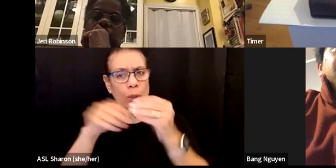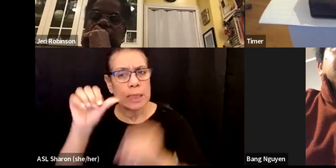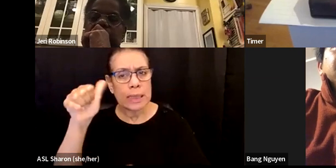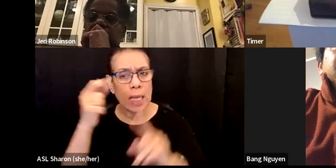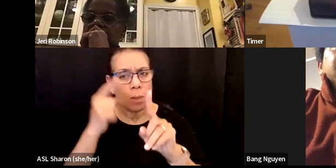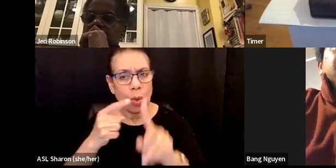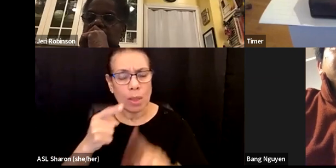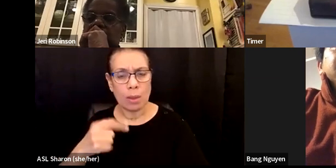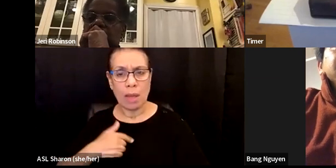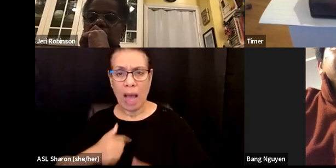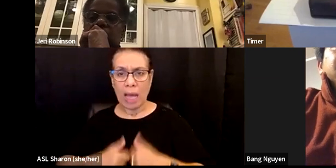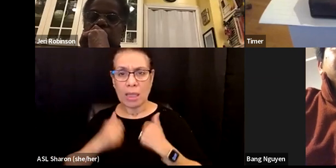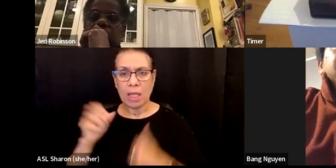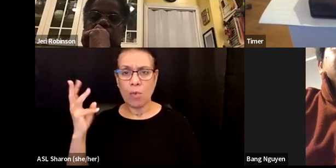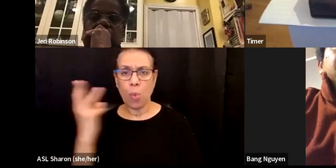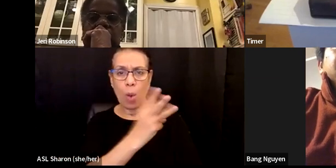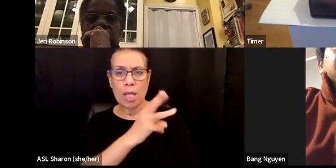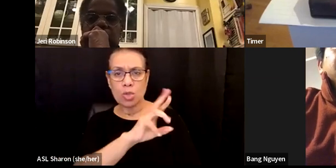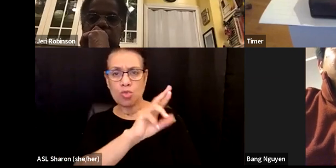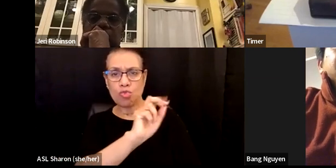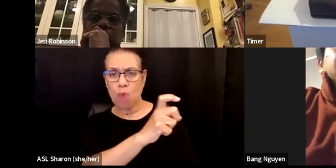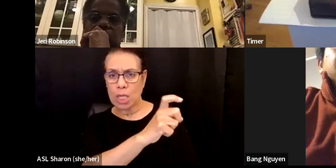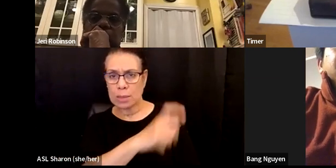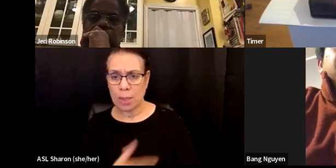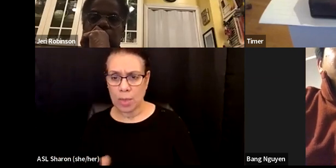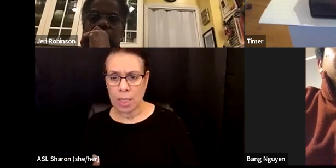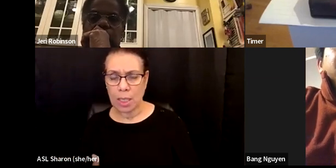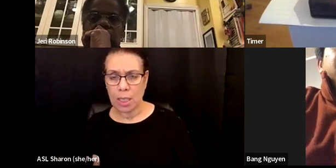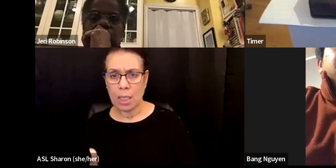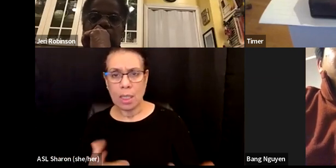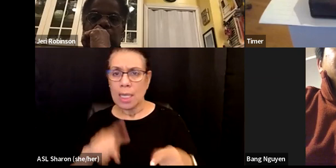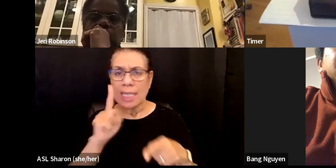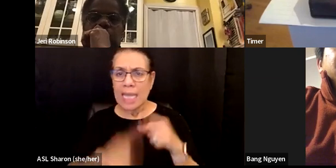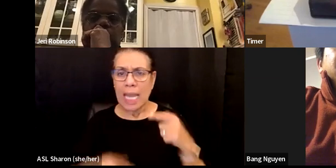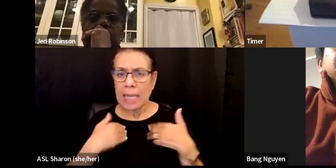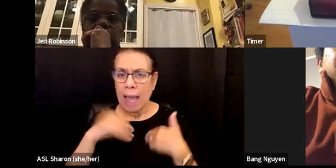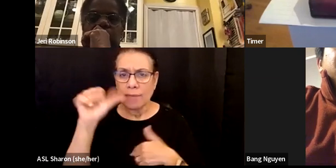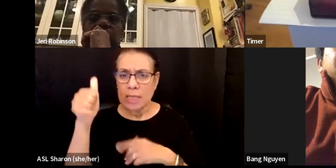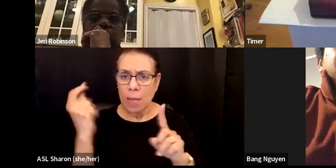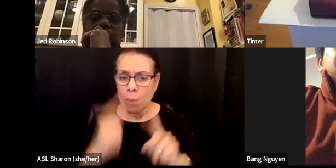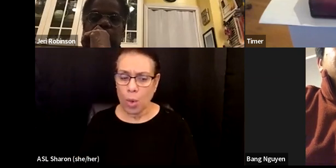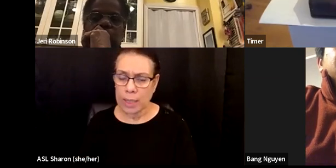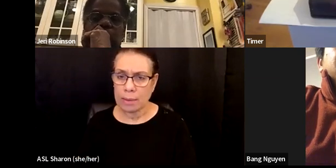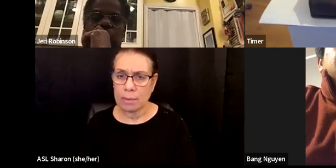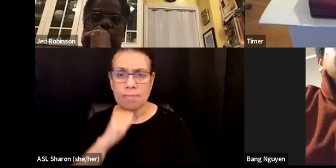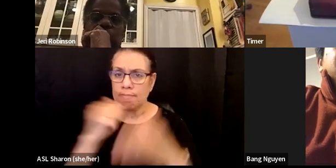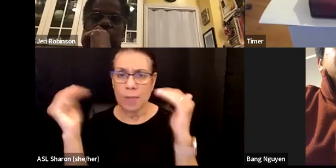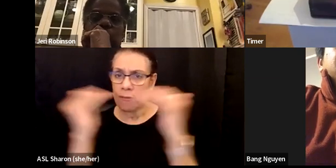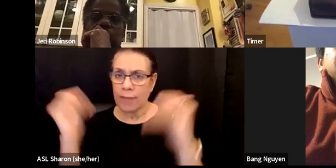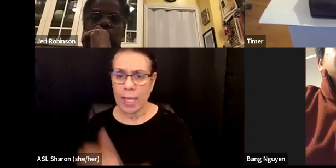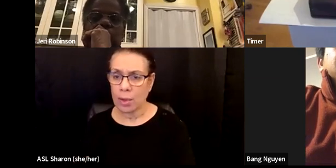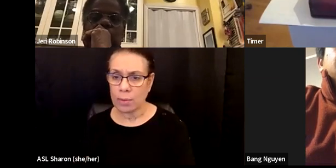i live rest blackberry they don't let us have the 10 point and that's really unfair